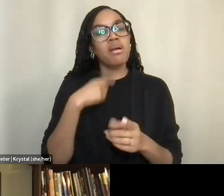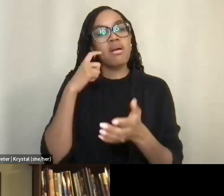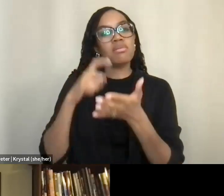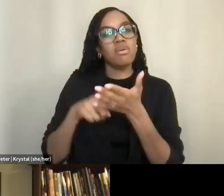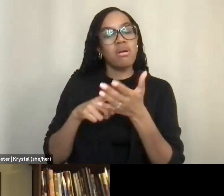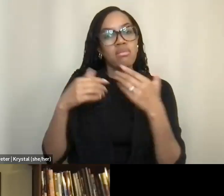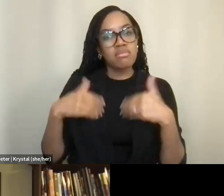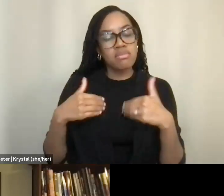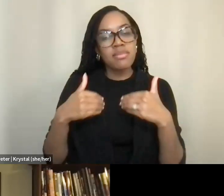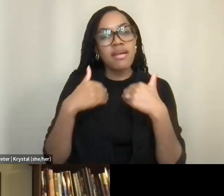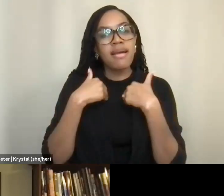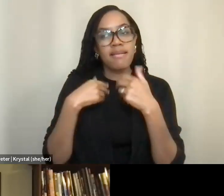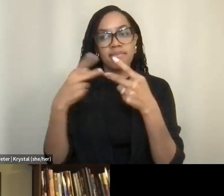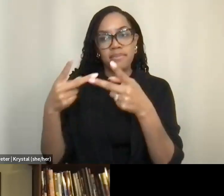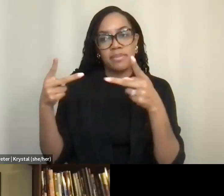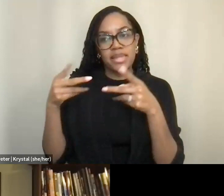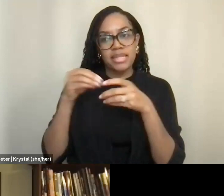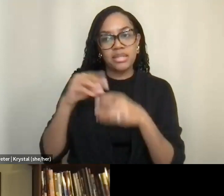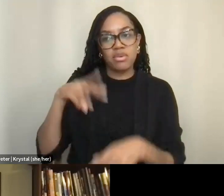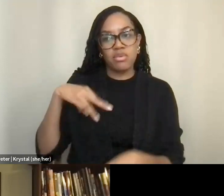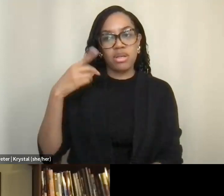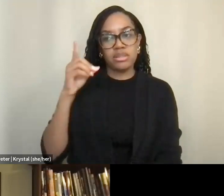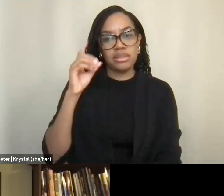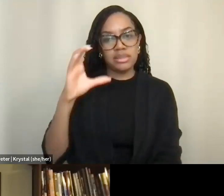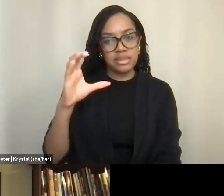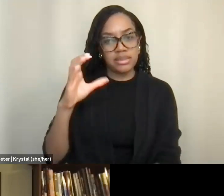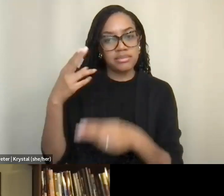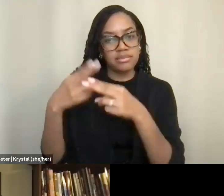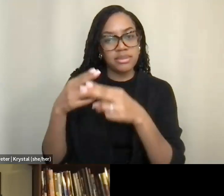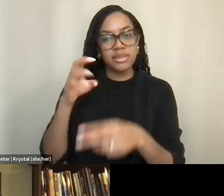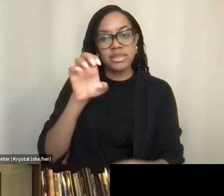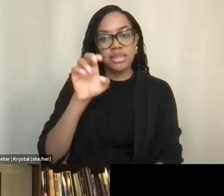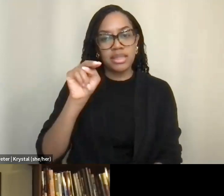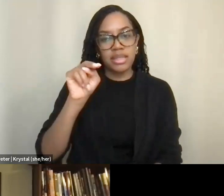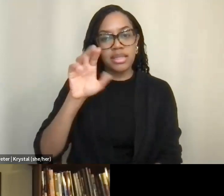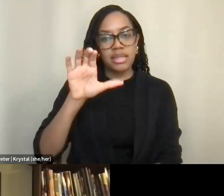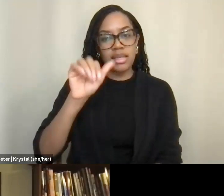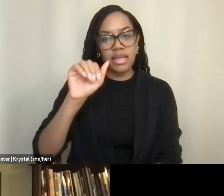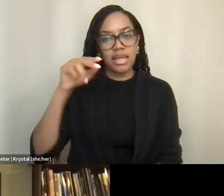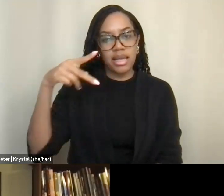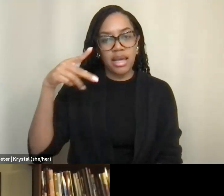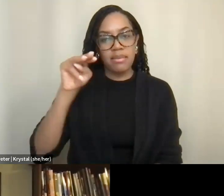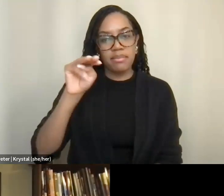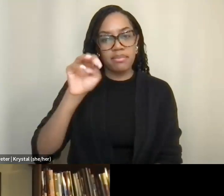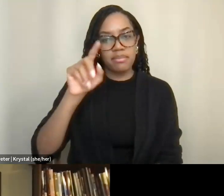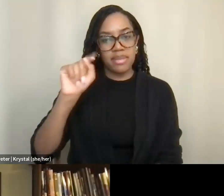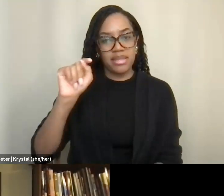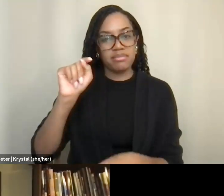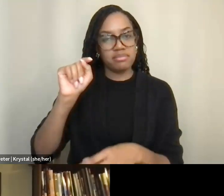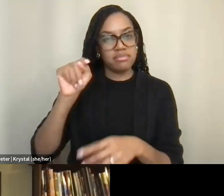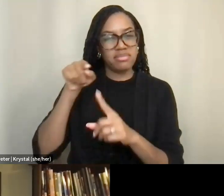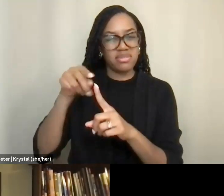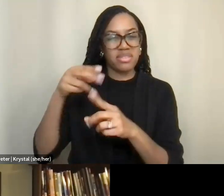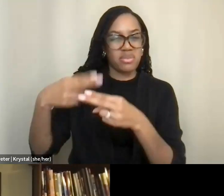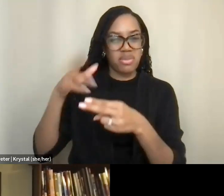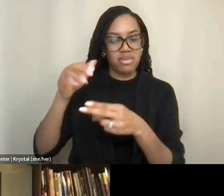in Washington called Resurrection City, as a 16-year-old, I went down